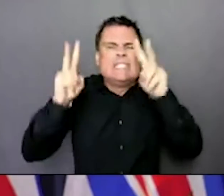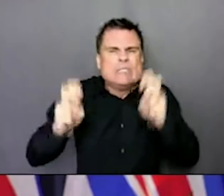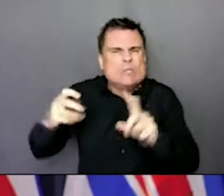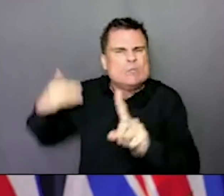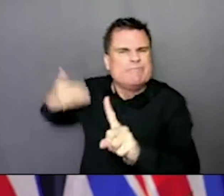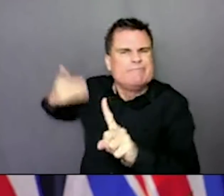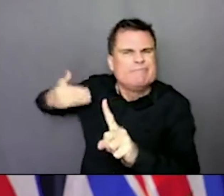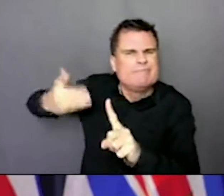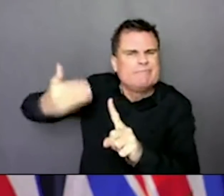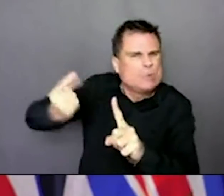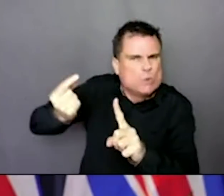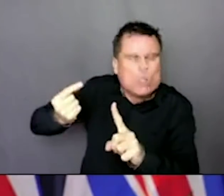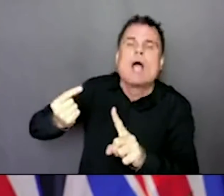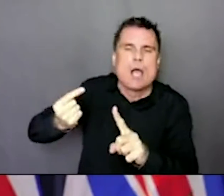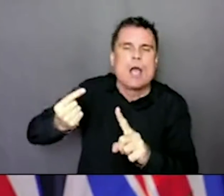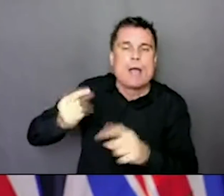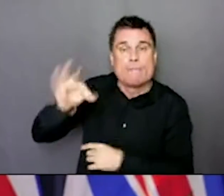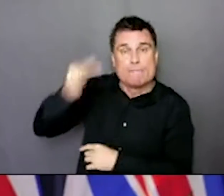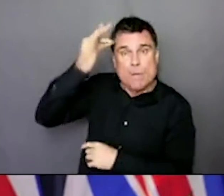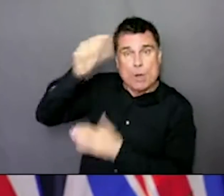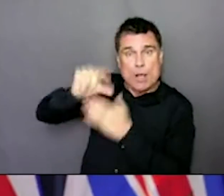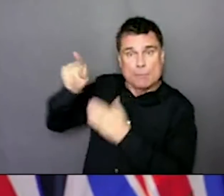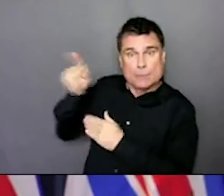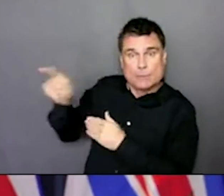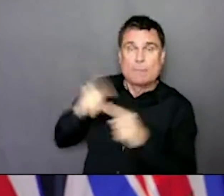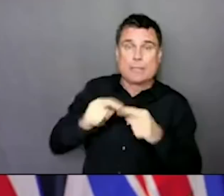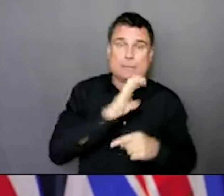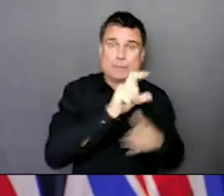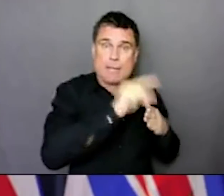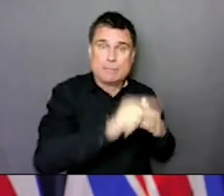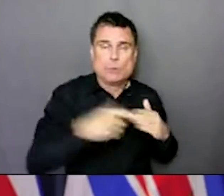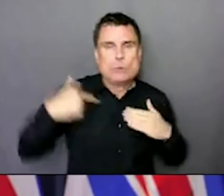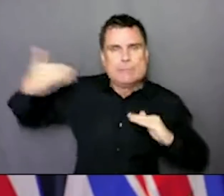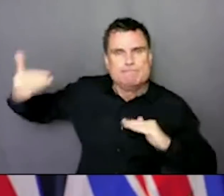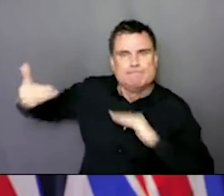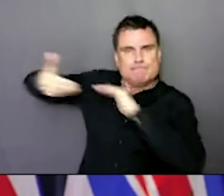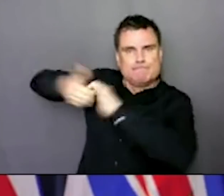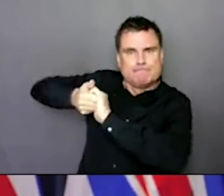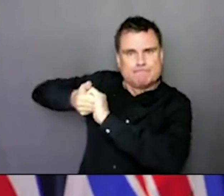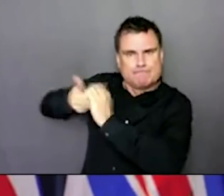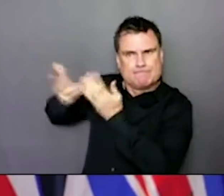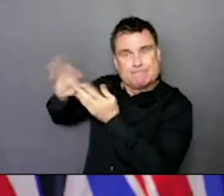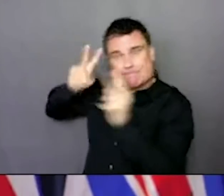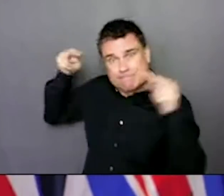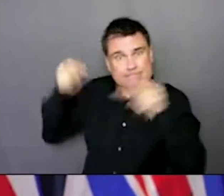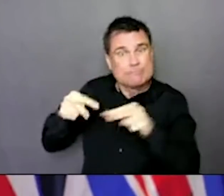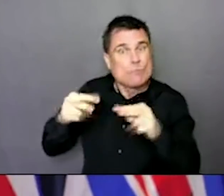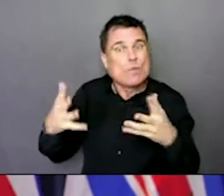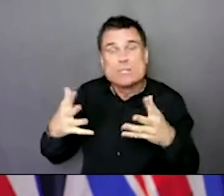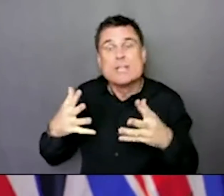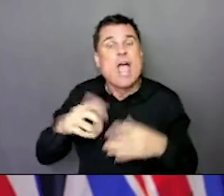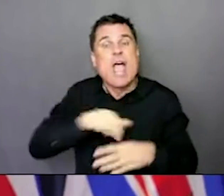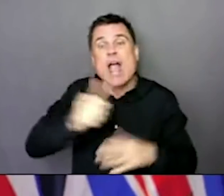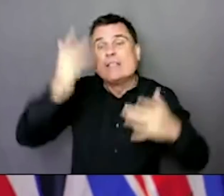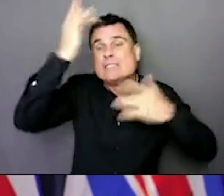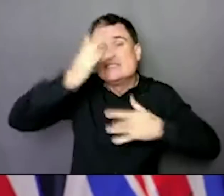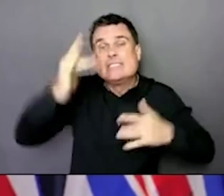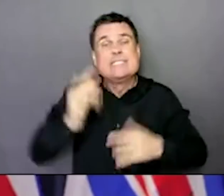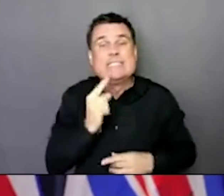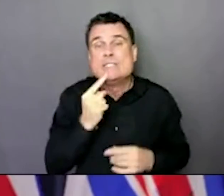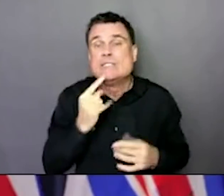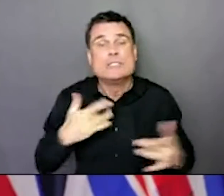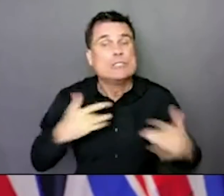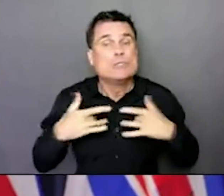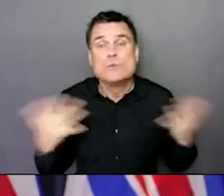the other public health emergency here in British Columbia, and that's the opioid crisis. That's the focus of new Minister Sheila Malcolmson.